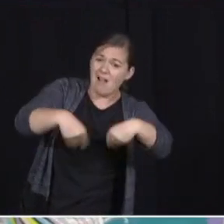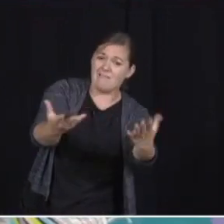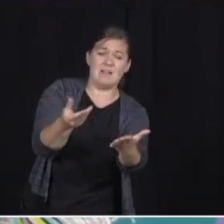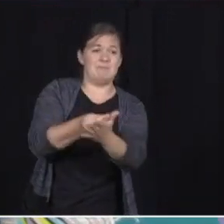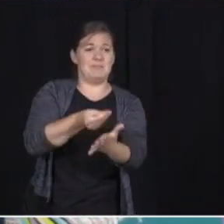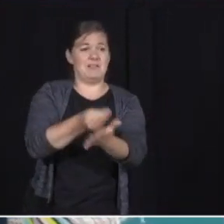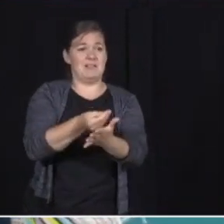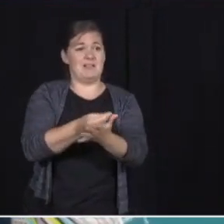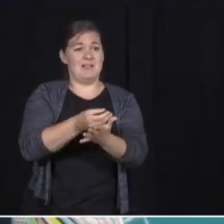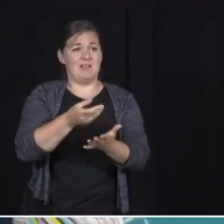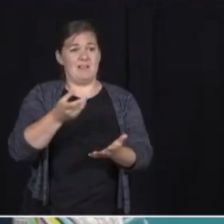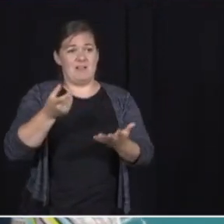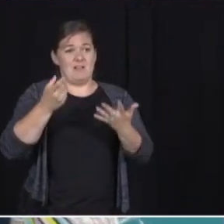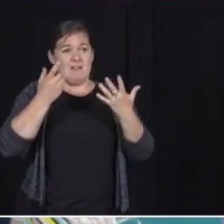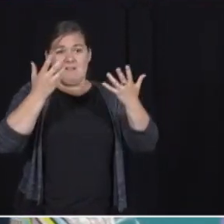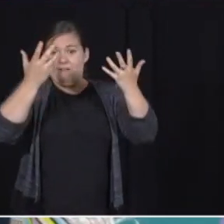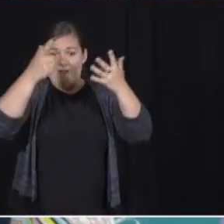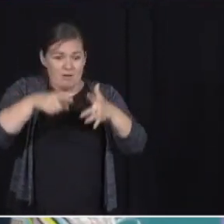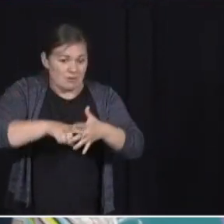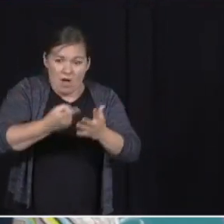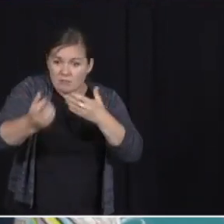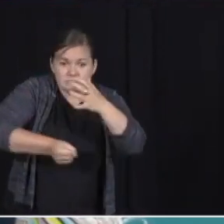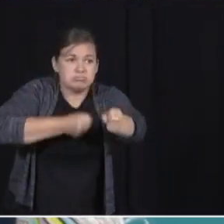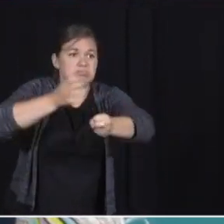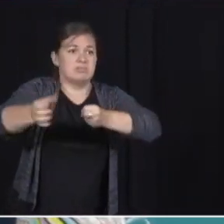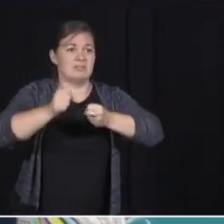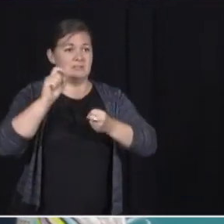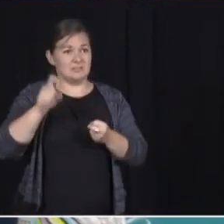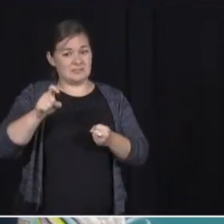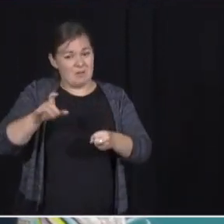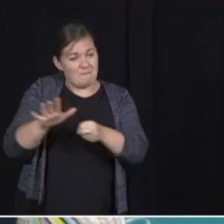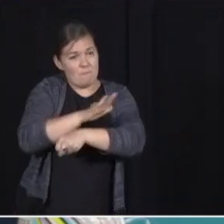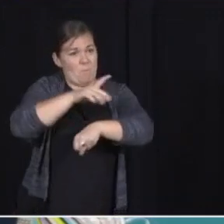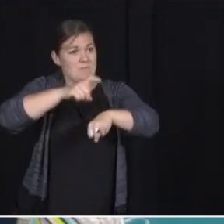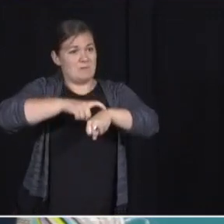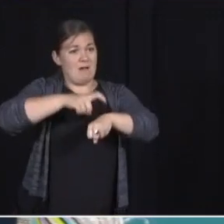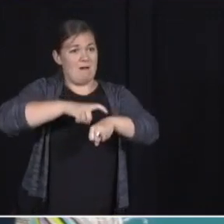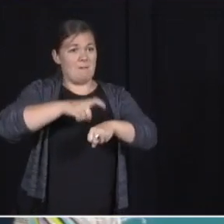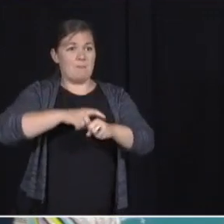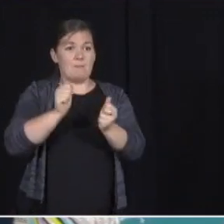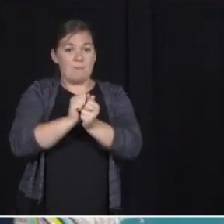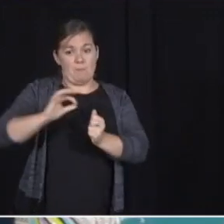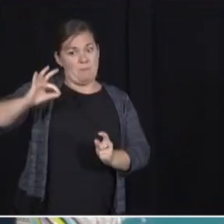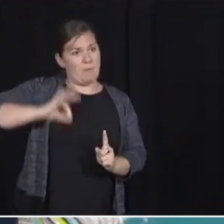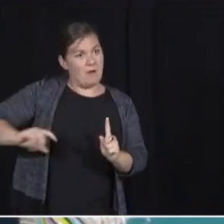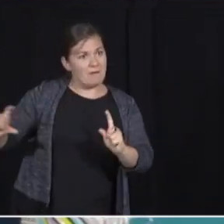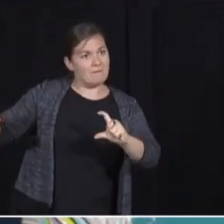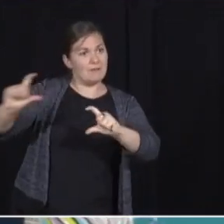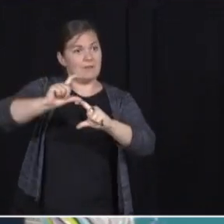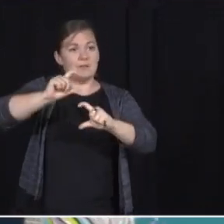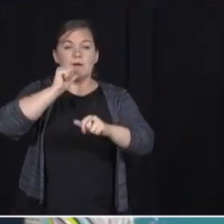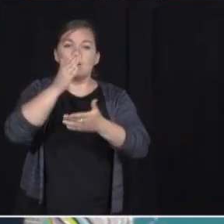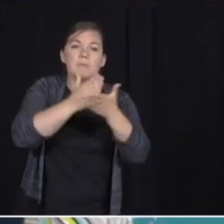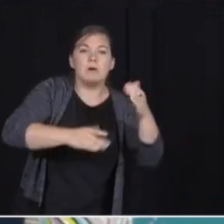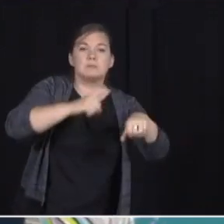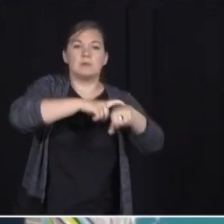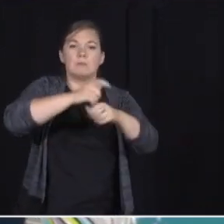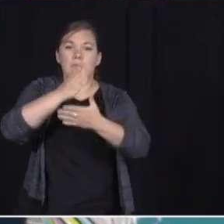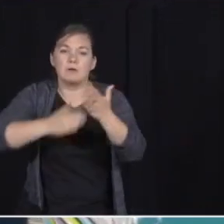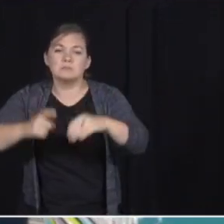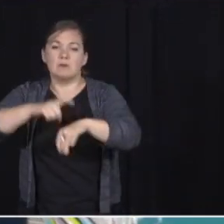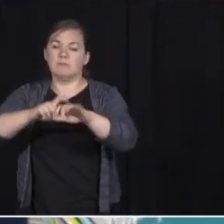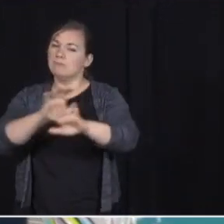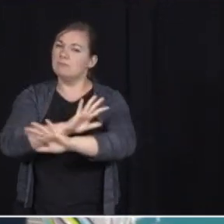for the positions that they need, including full-time positions with benefits. What do you think of that? Do you think that are homes able to fix